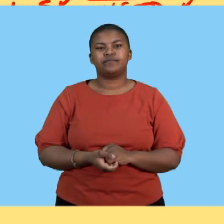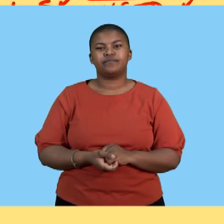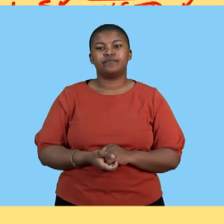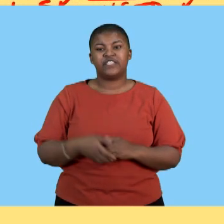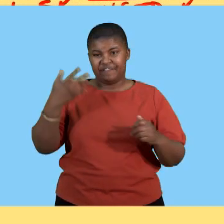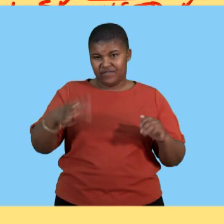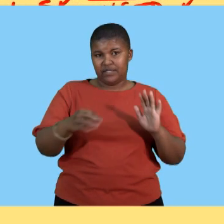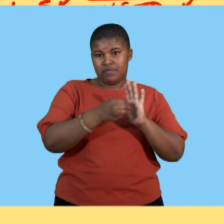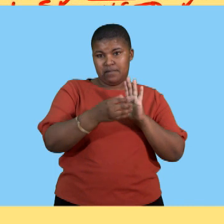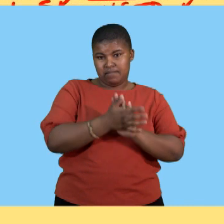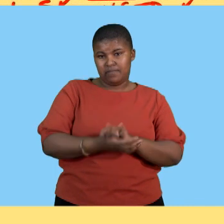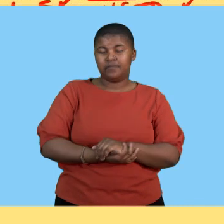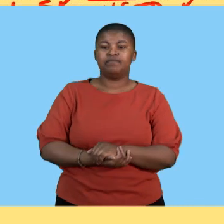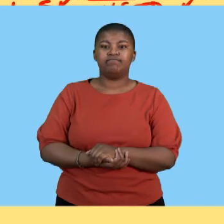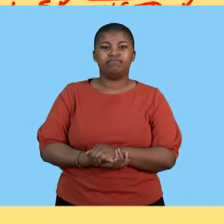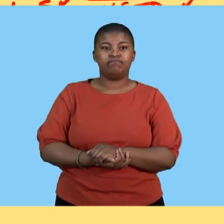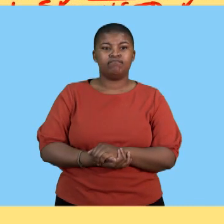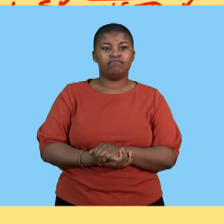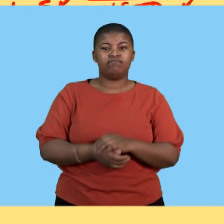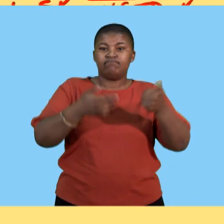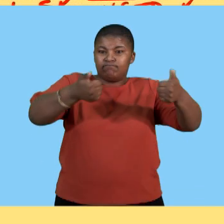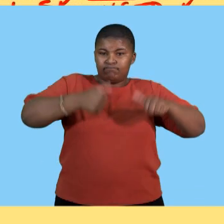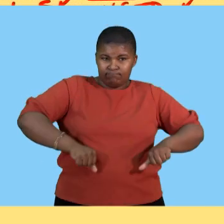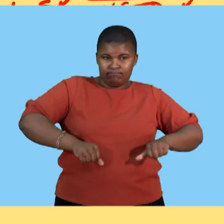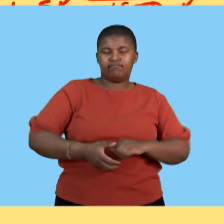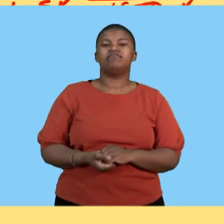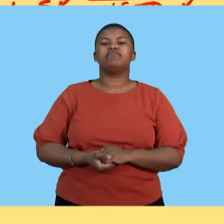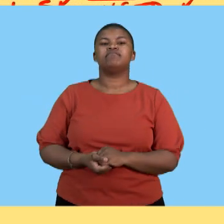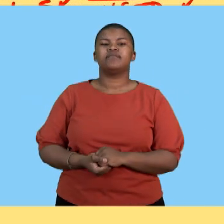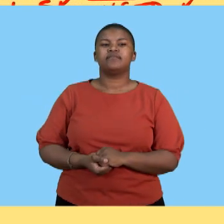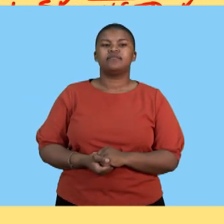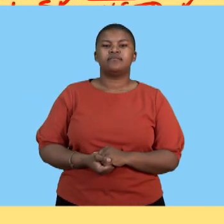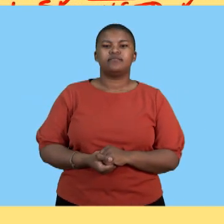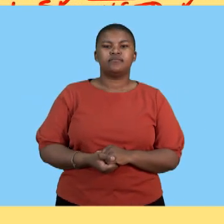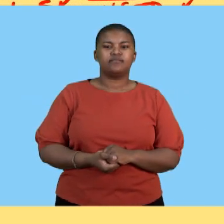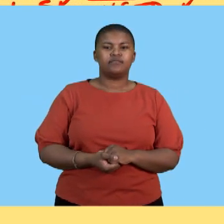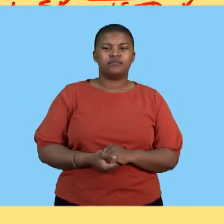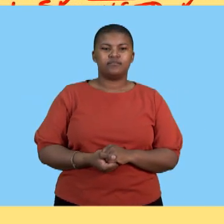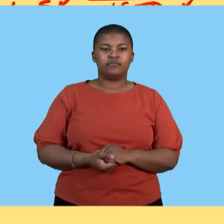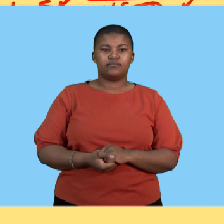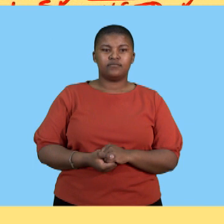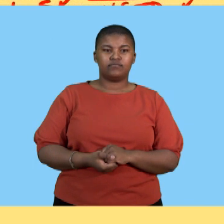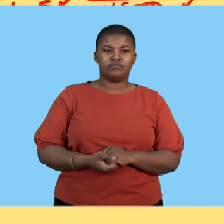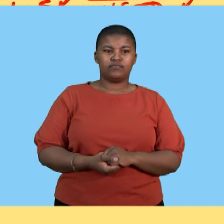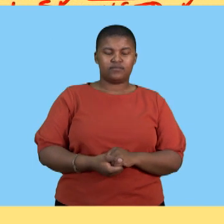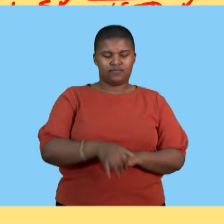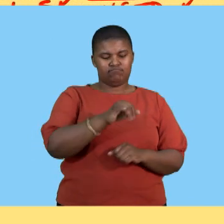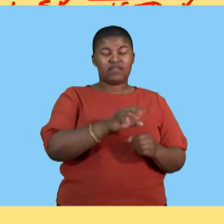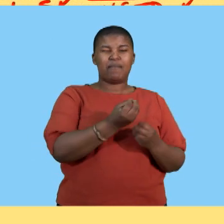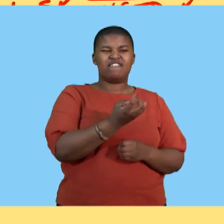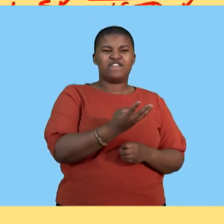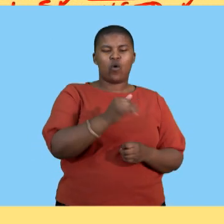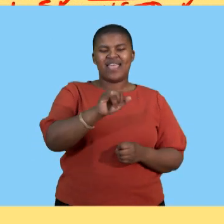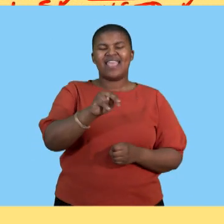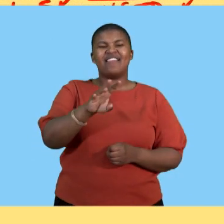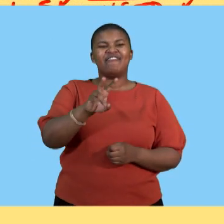There it is, I've recorded that one. So I need to go and record the next one, that is in trading inventory. In my